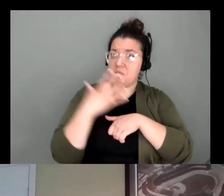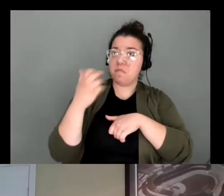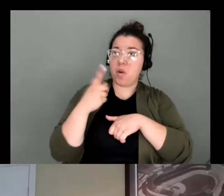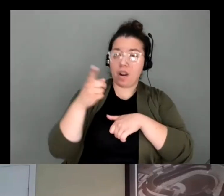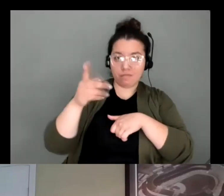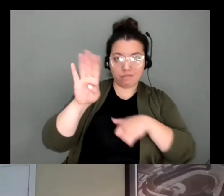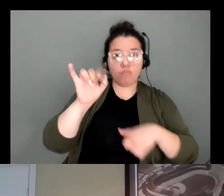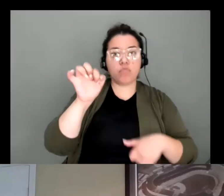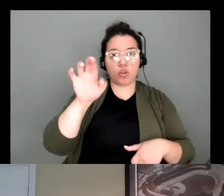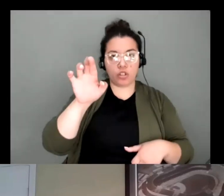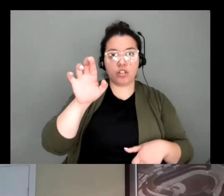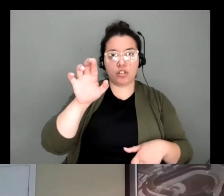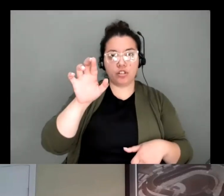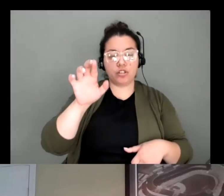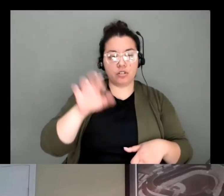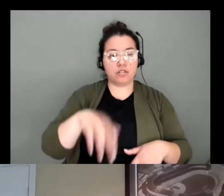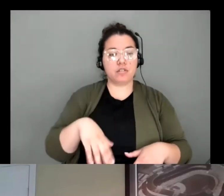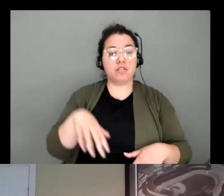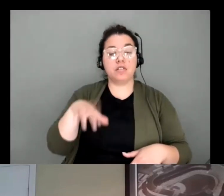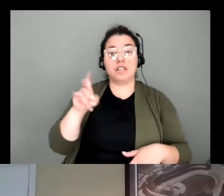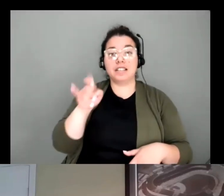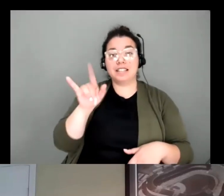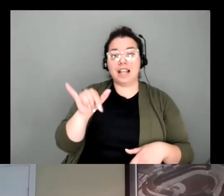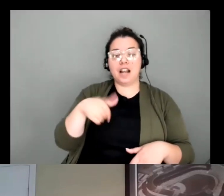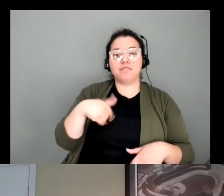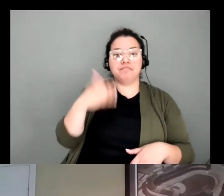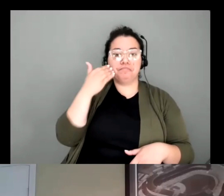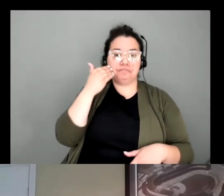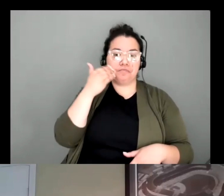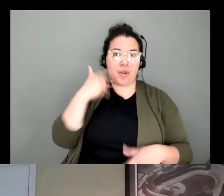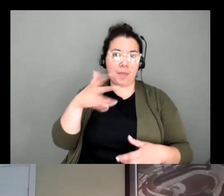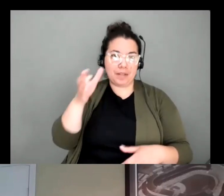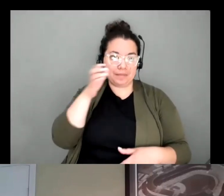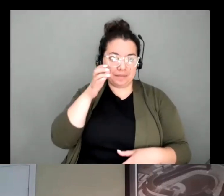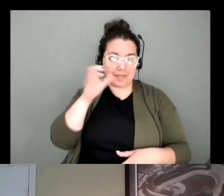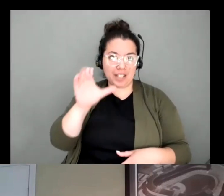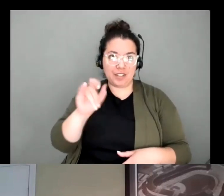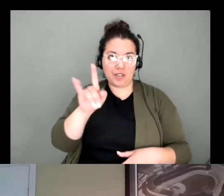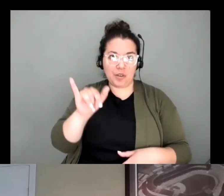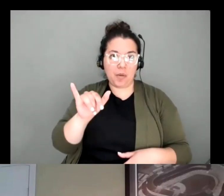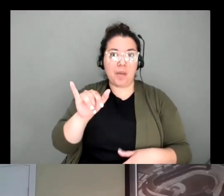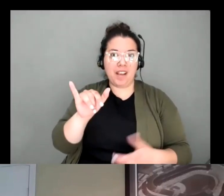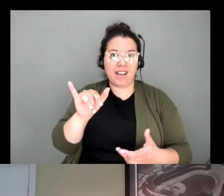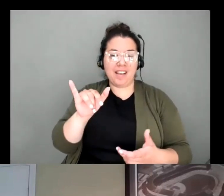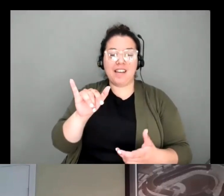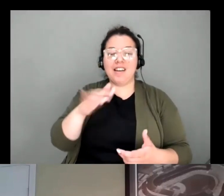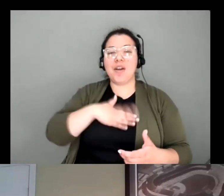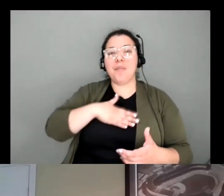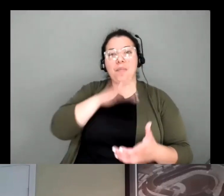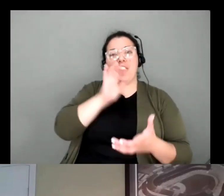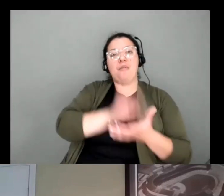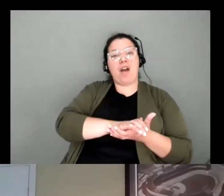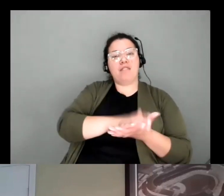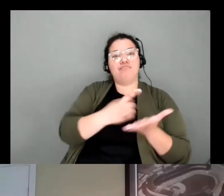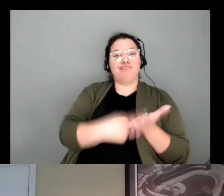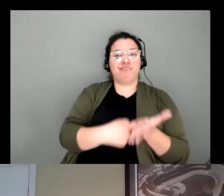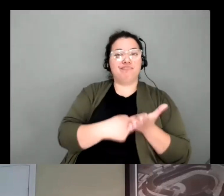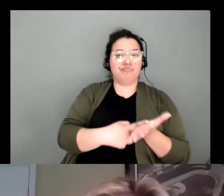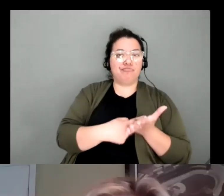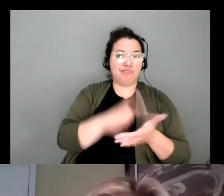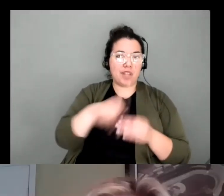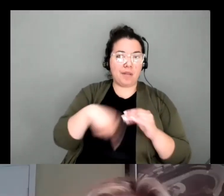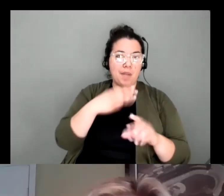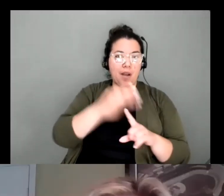Colby, I know from listening in on a lot of different discussions in our house with mortgage clients,